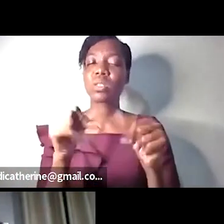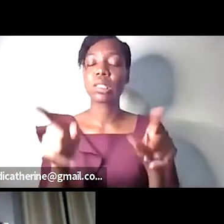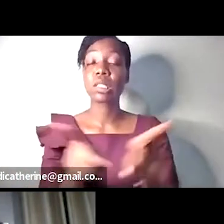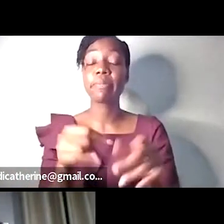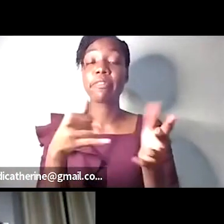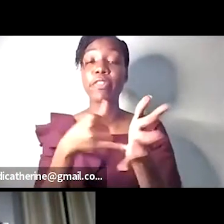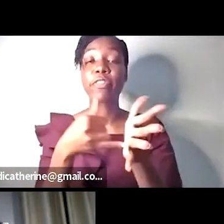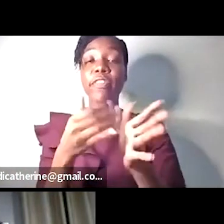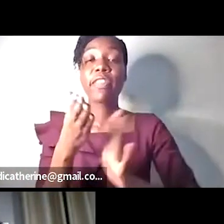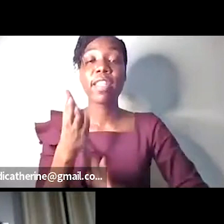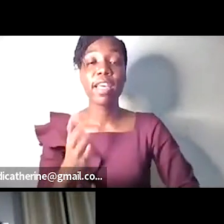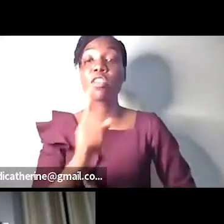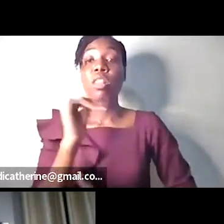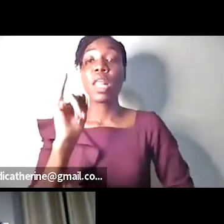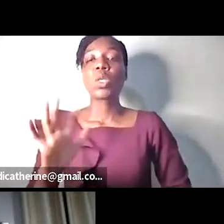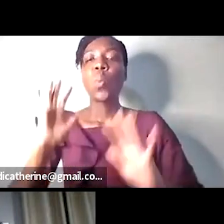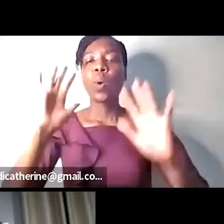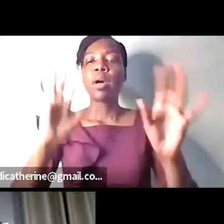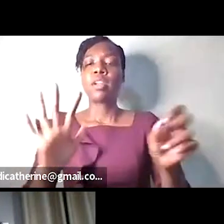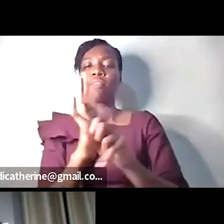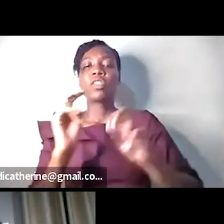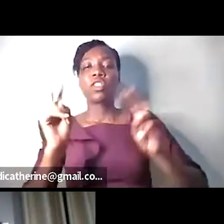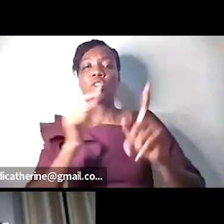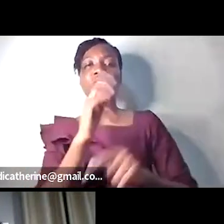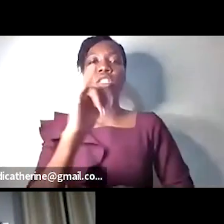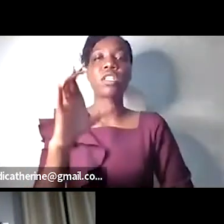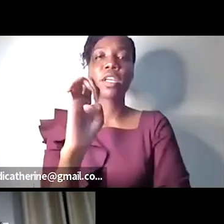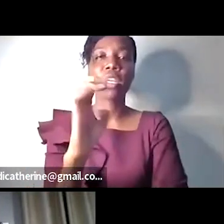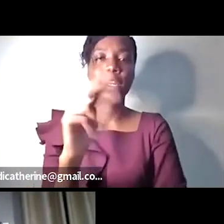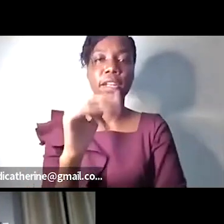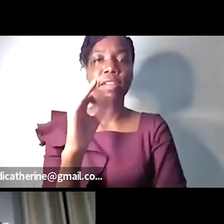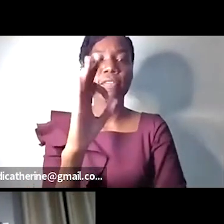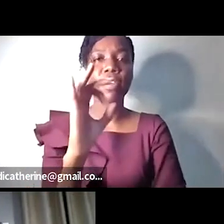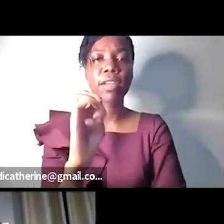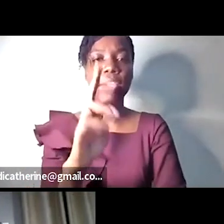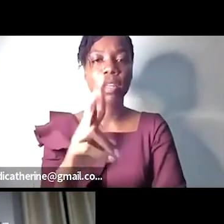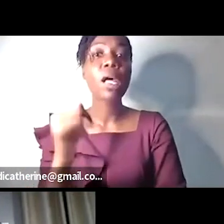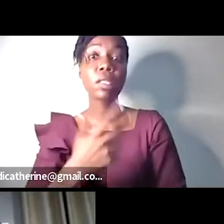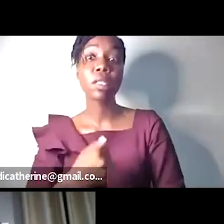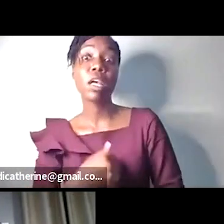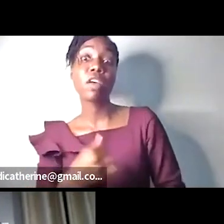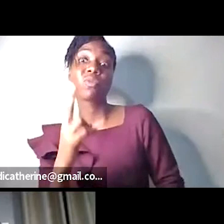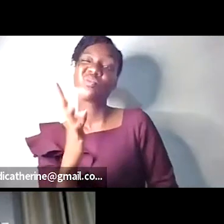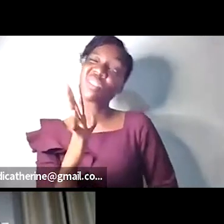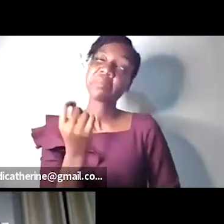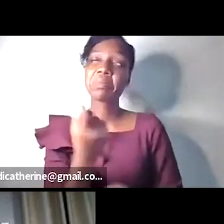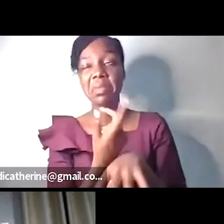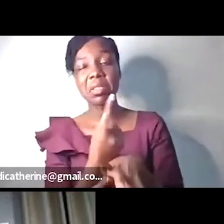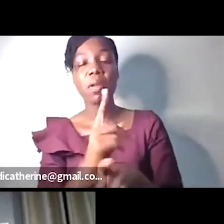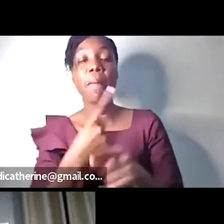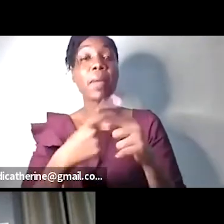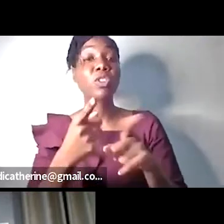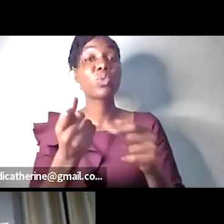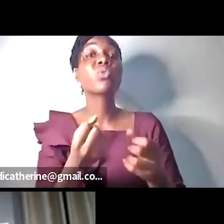some awesome nuggets. Now, Jennifer, I know we have like about 5 minutes, but if you can tell us, how can we make